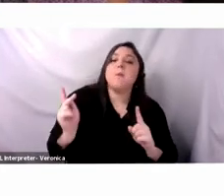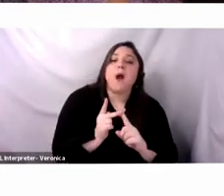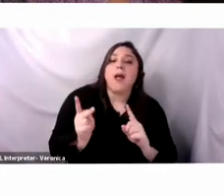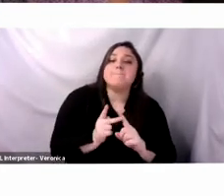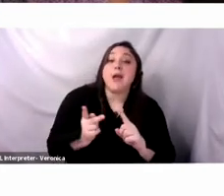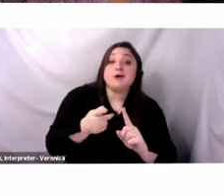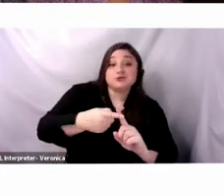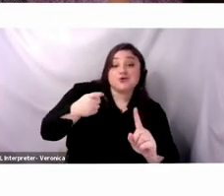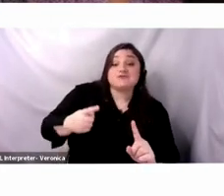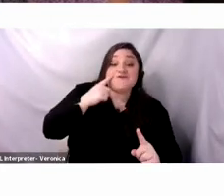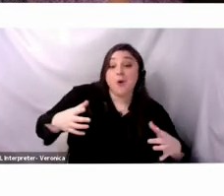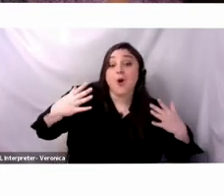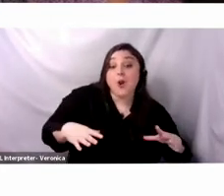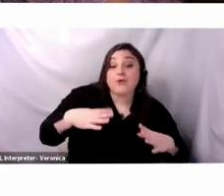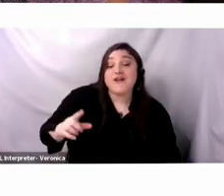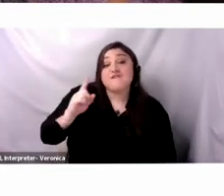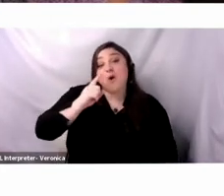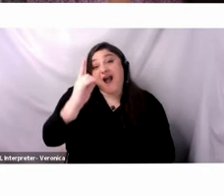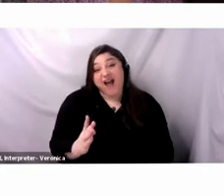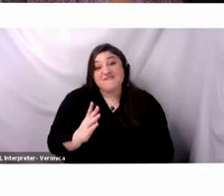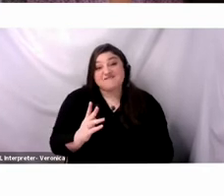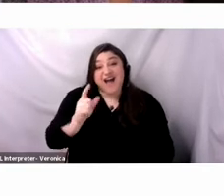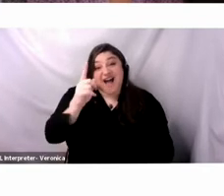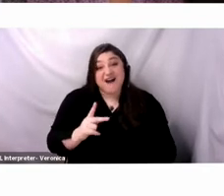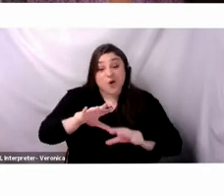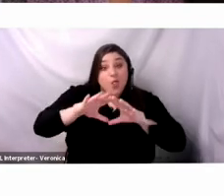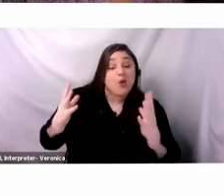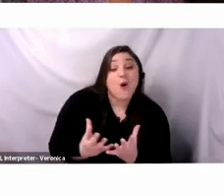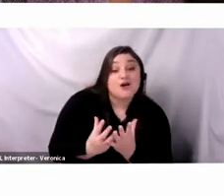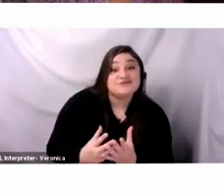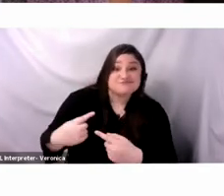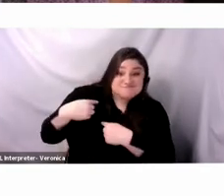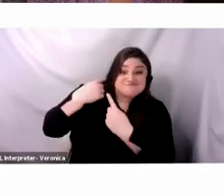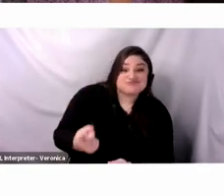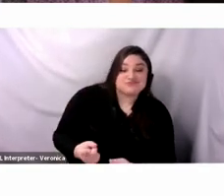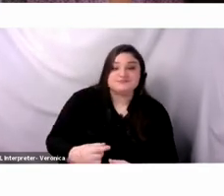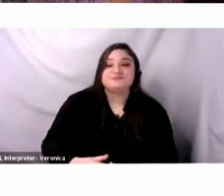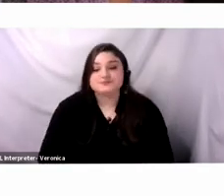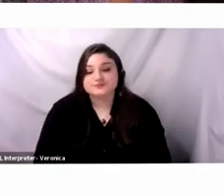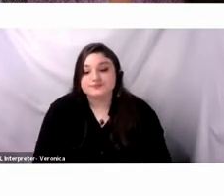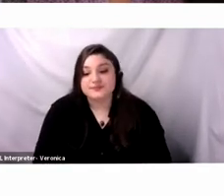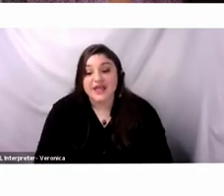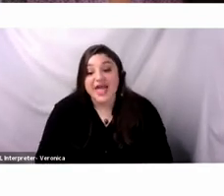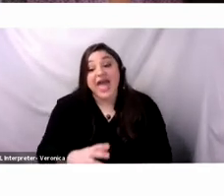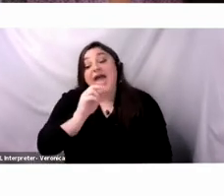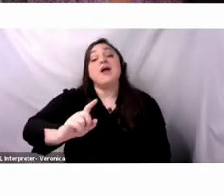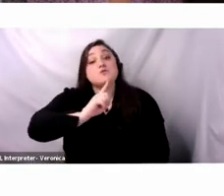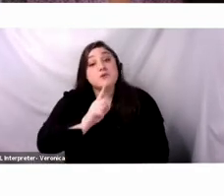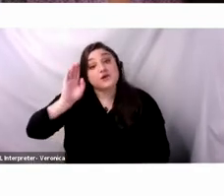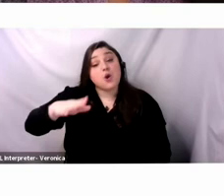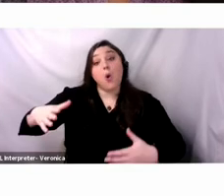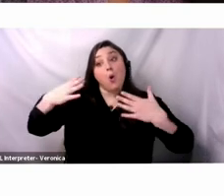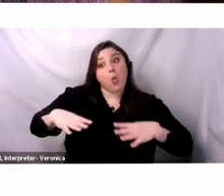human history, the clothing that filled people's closets did not begin its life with them, because until recently, clothing was considered not only a durable